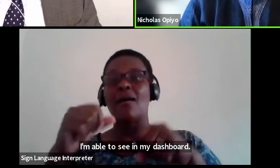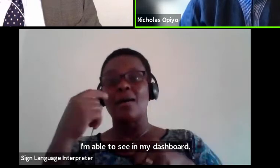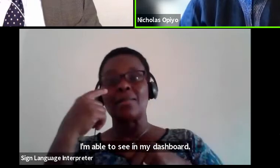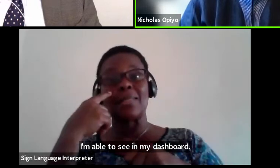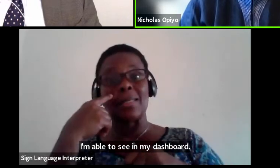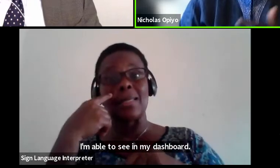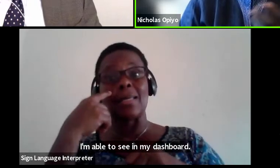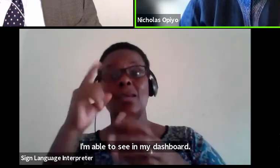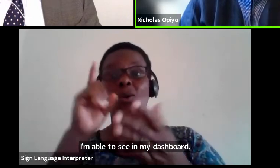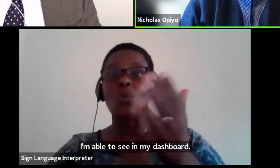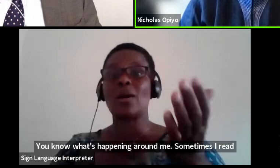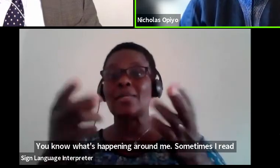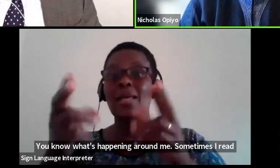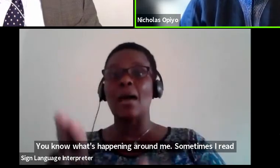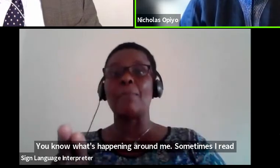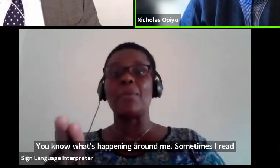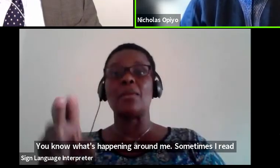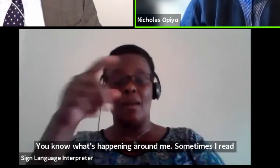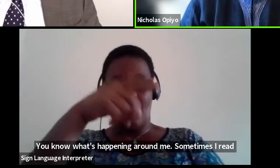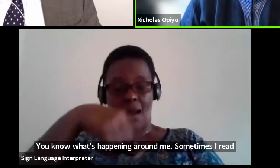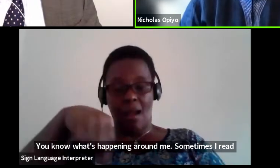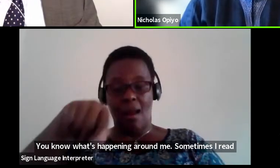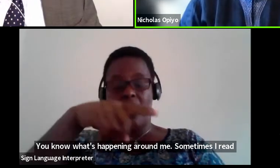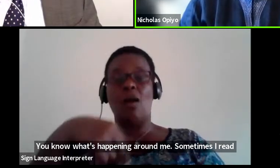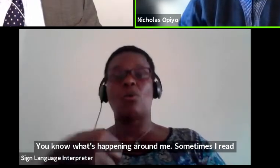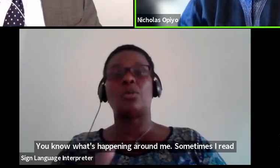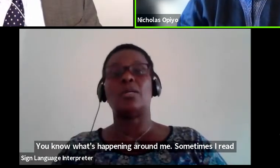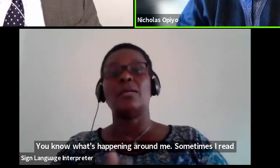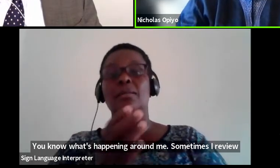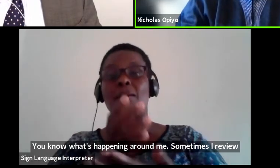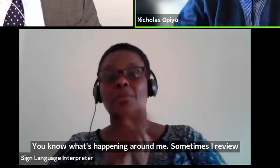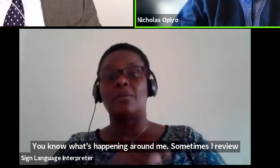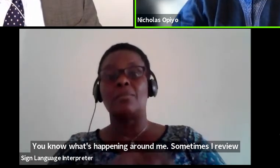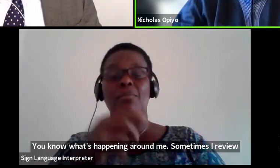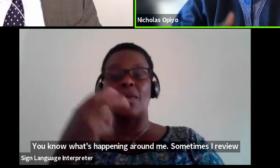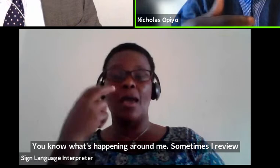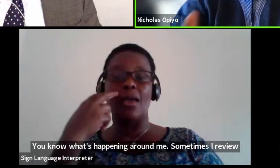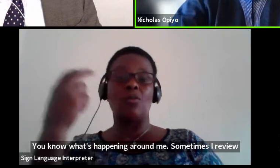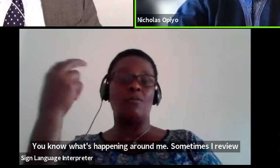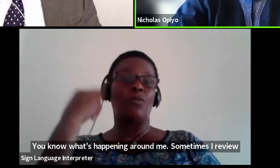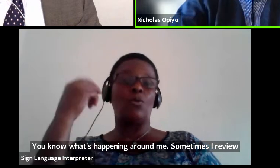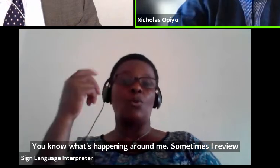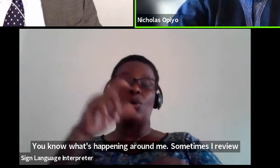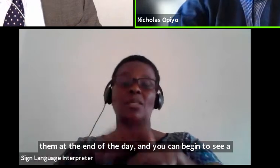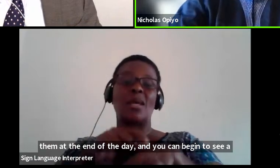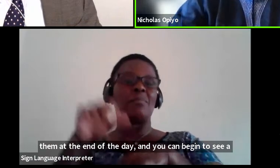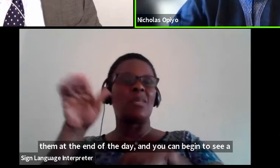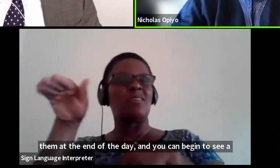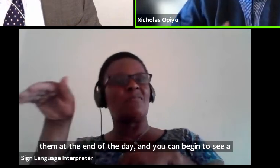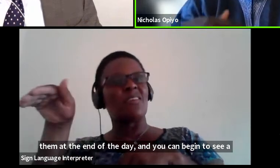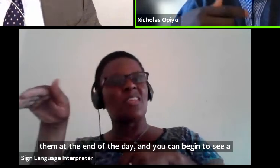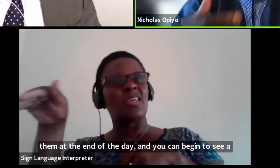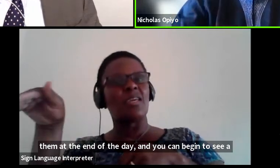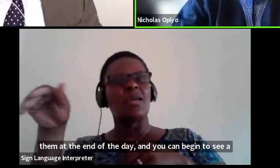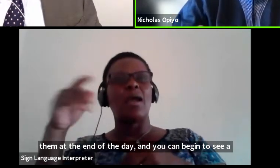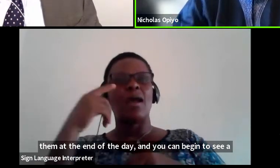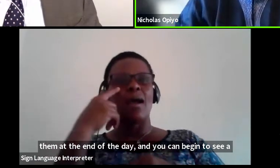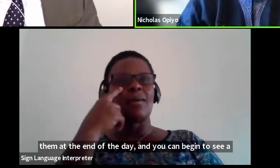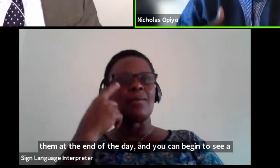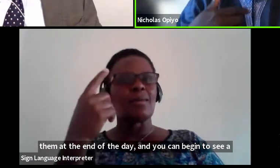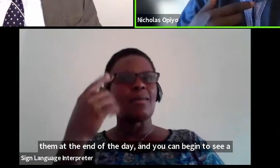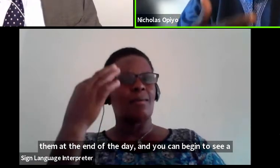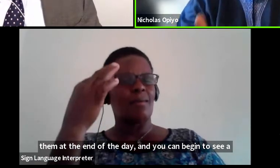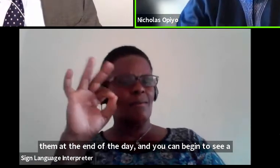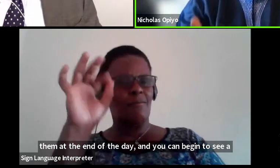me. Sometimes I review them at the end of the day, and you can begin to see a pattern if you're being trailed. Similar